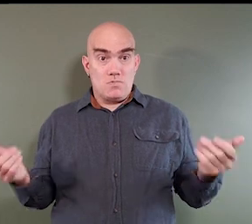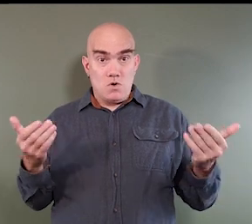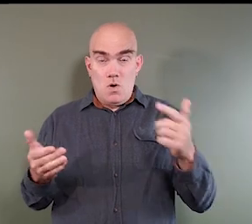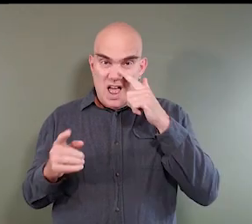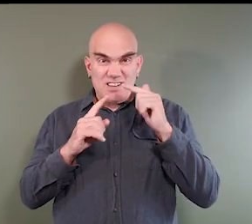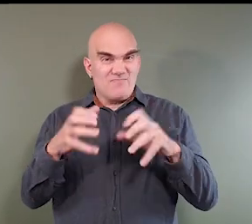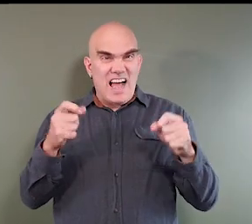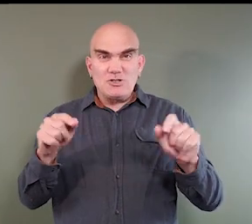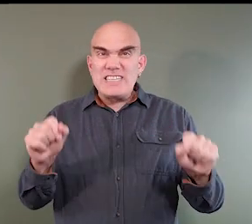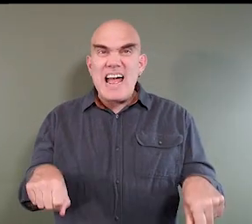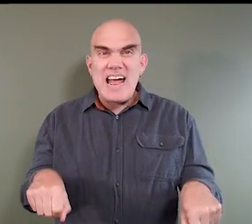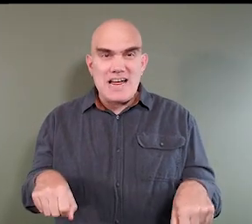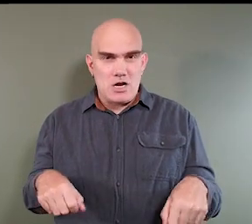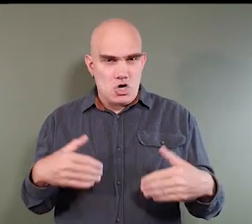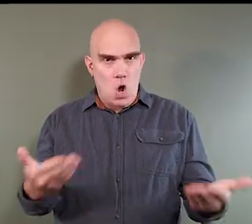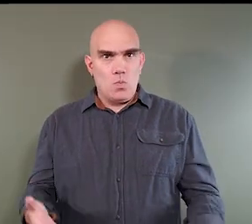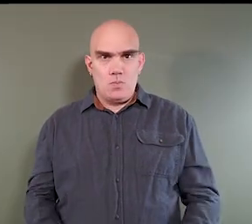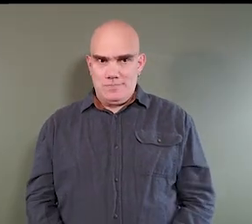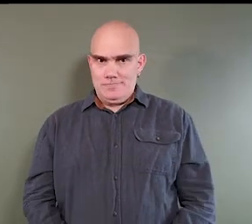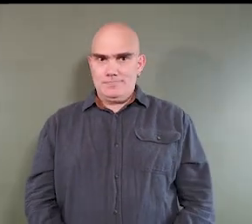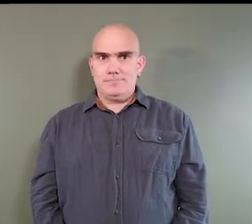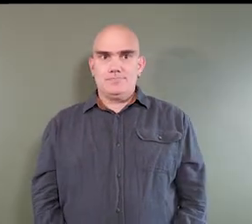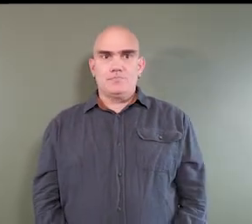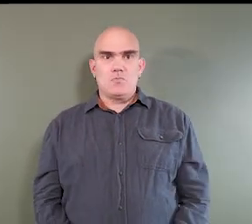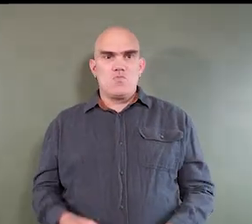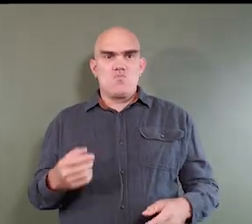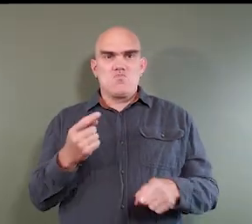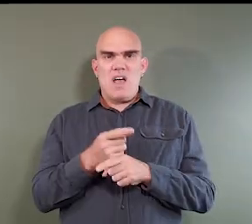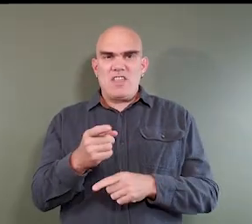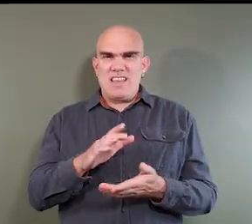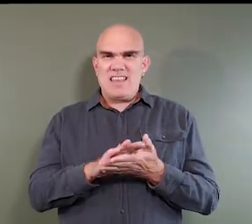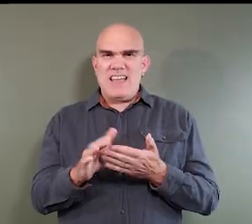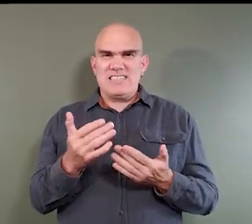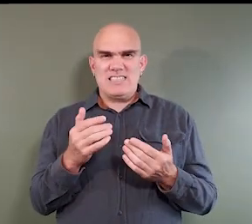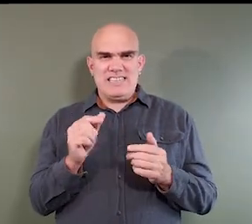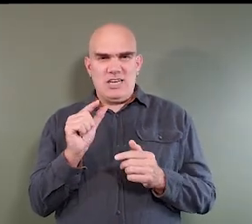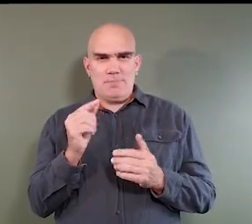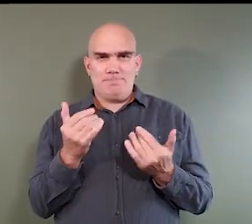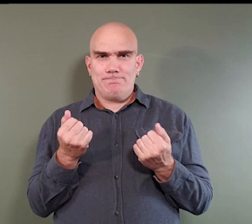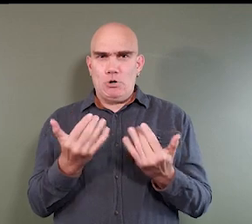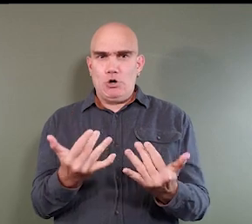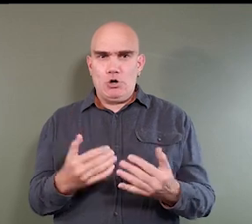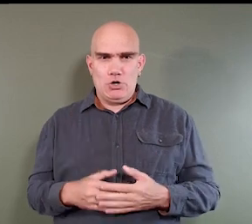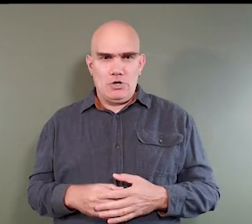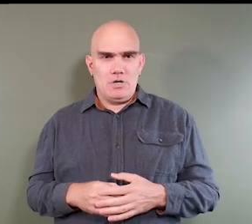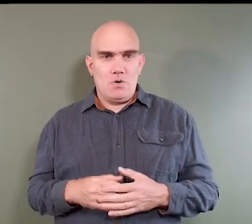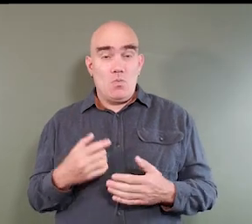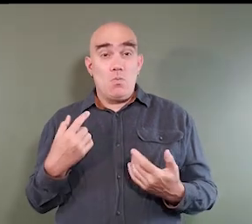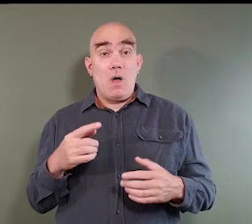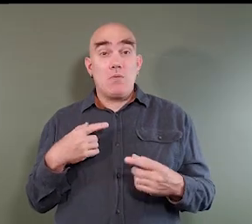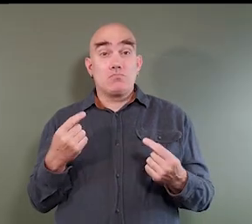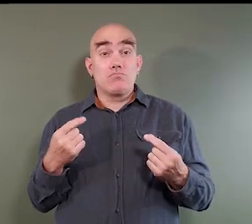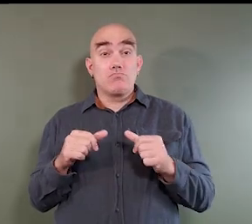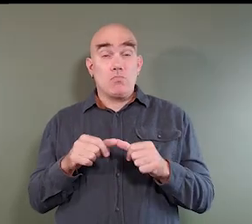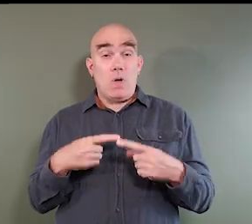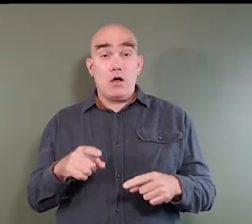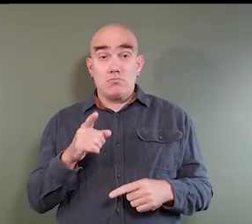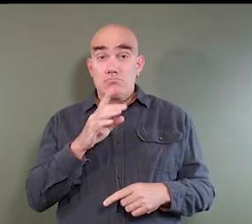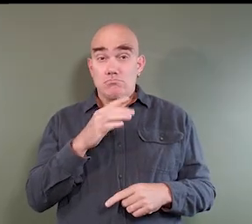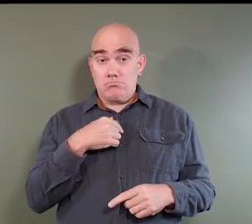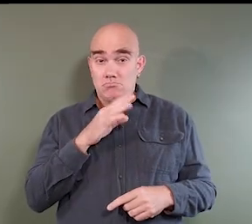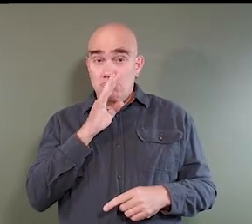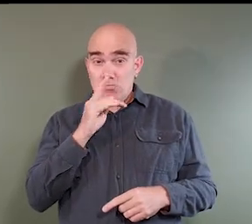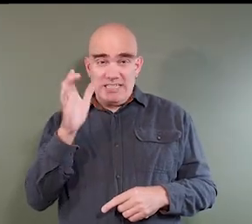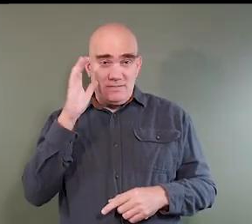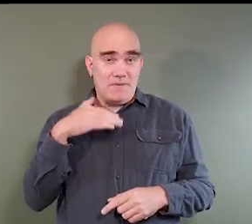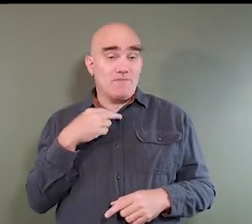as we can. Let's go. Right here, nice little burnout. What we're gonna do, keep moving while you listen to my voice. You're